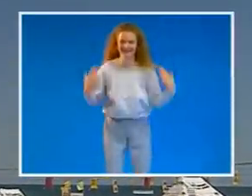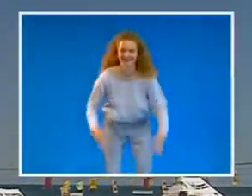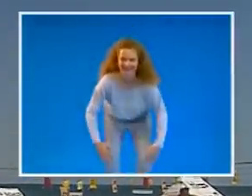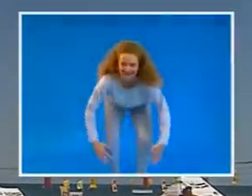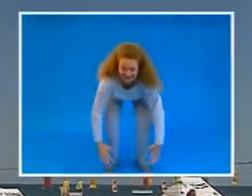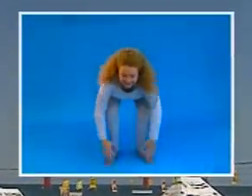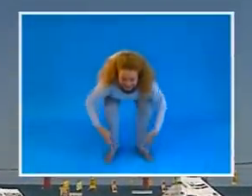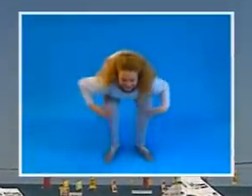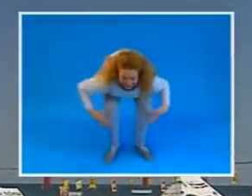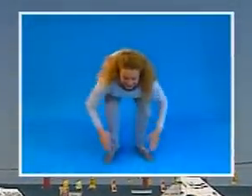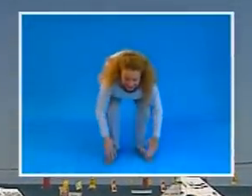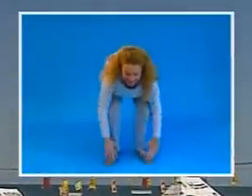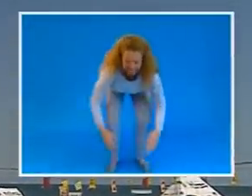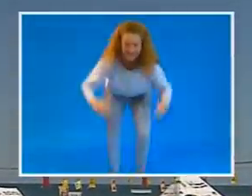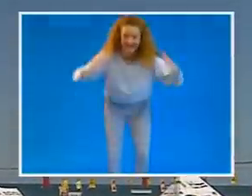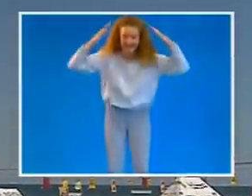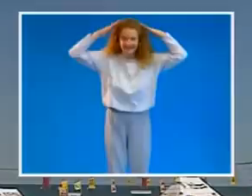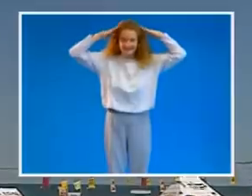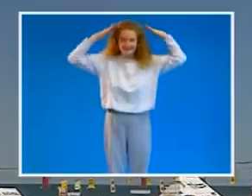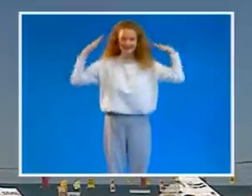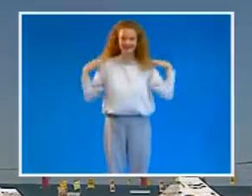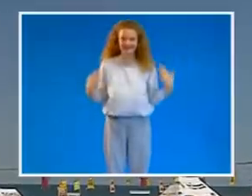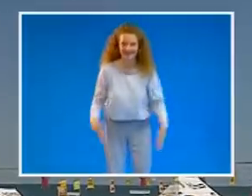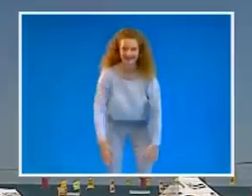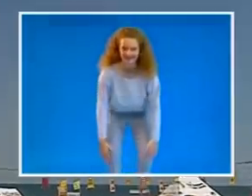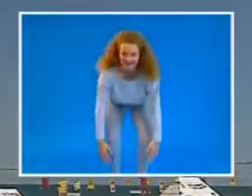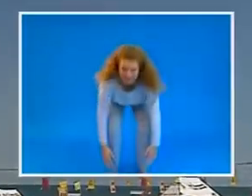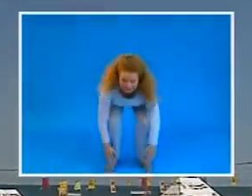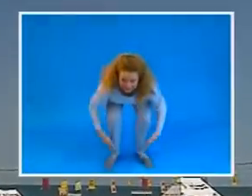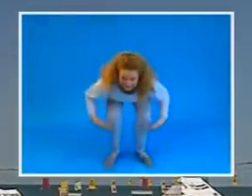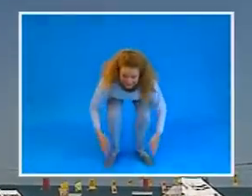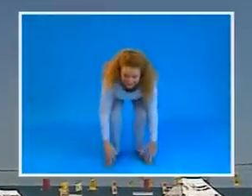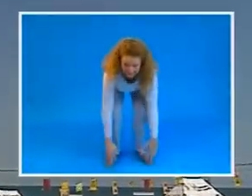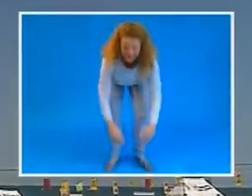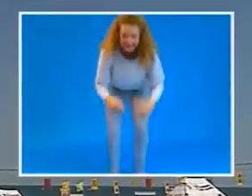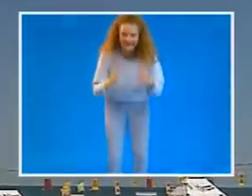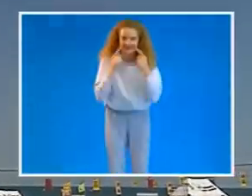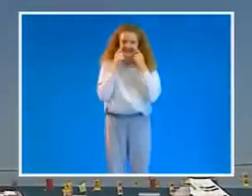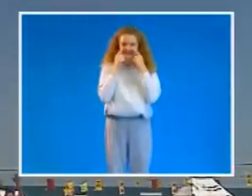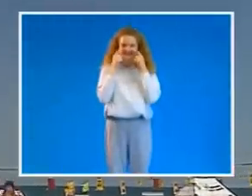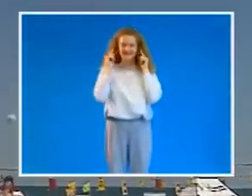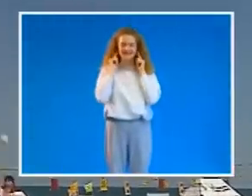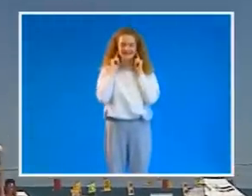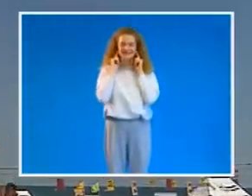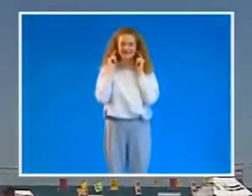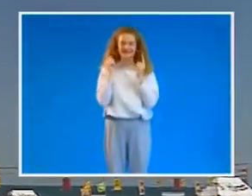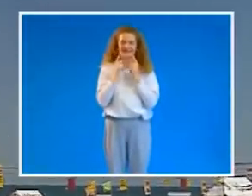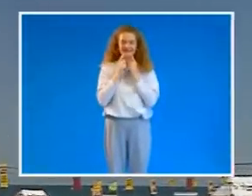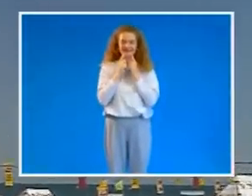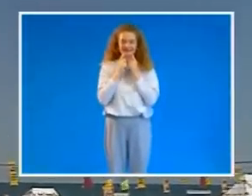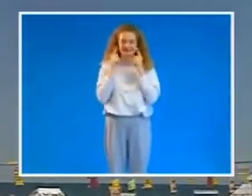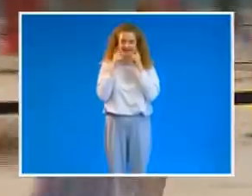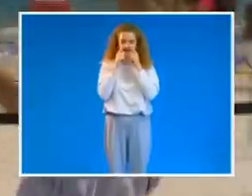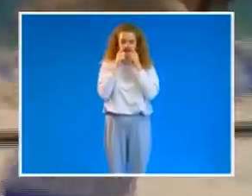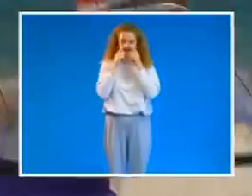Head, shoulders, knees and toes, head, shoulders, knees and toes, and eyes and ears